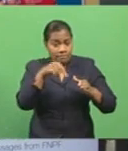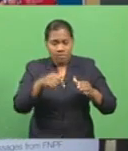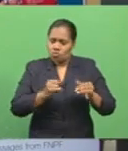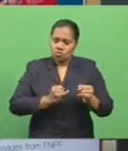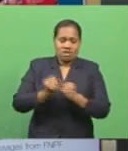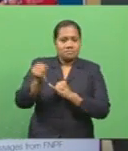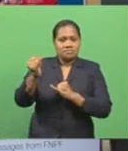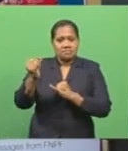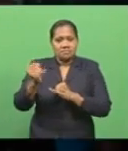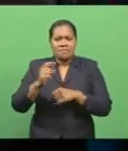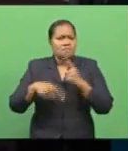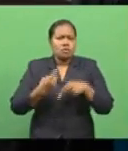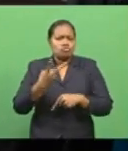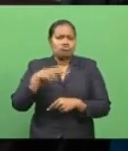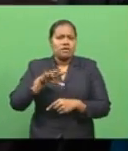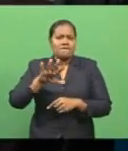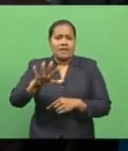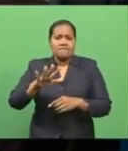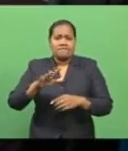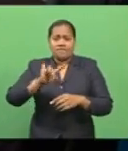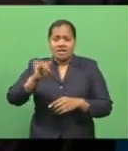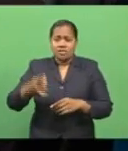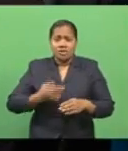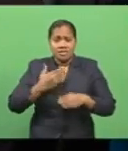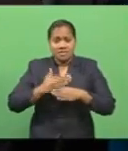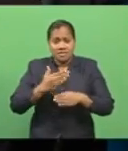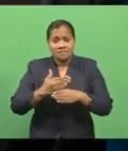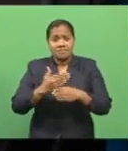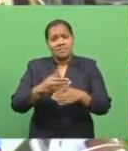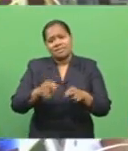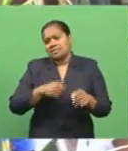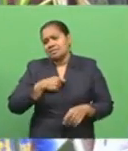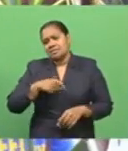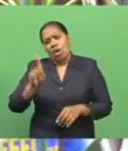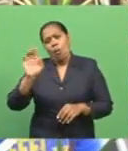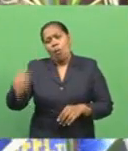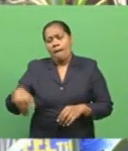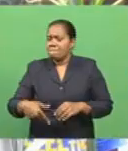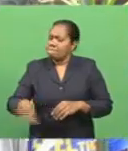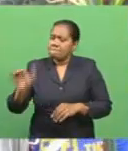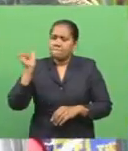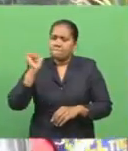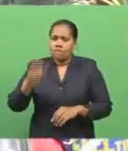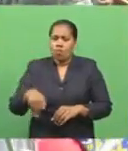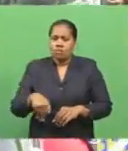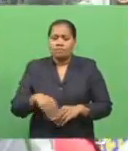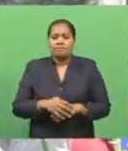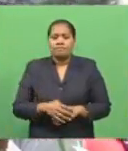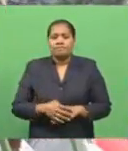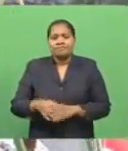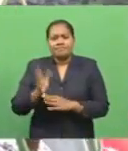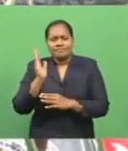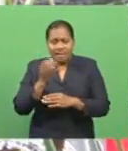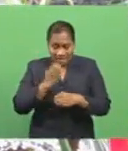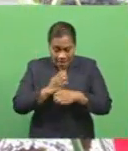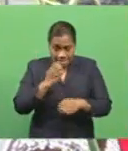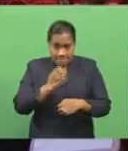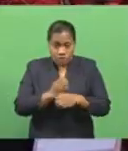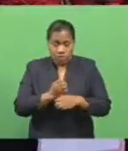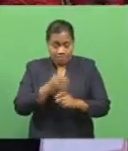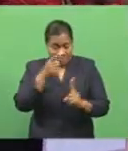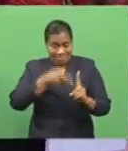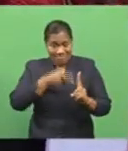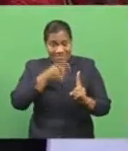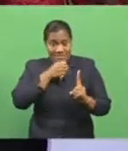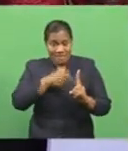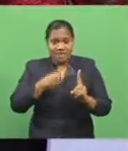about 25,000 workers sent home. National Union of Hospitality and Catering Employees General Secretary Daniel Rai told FBC